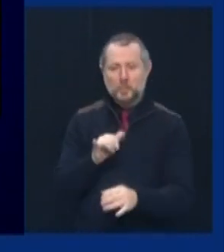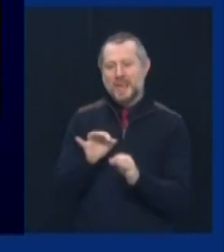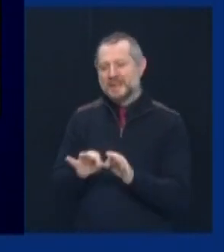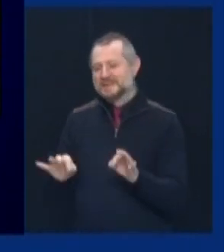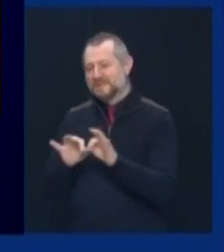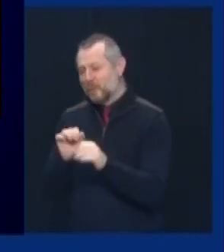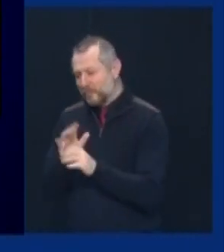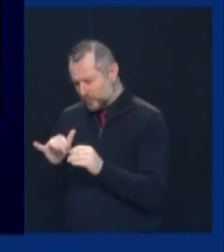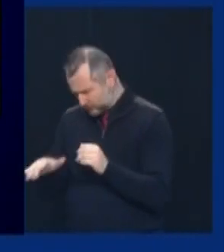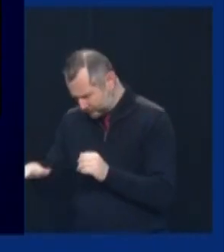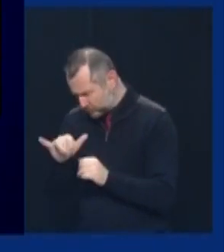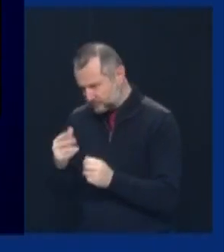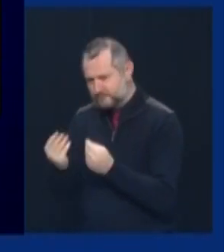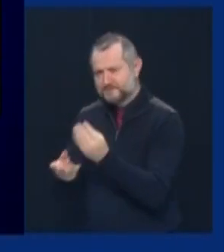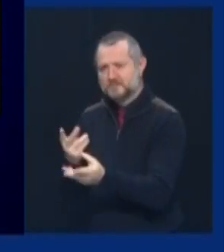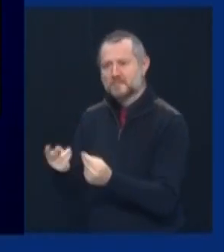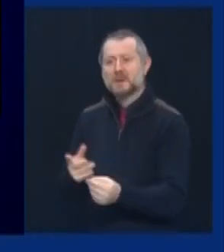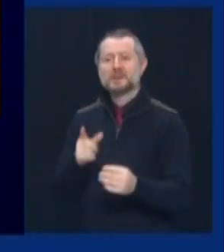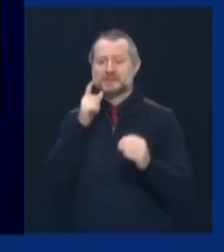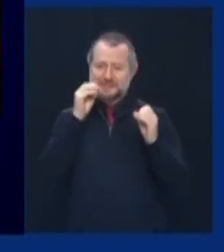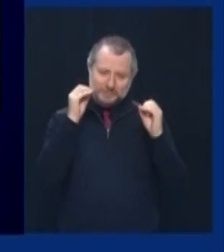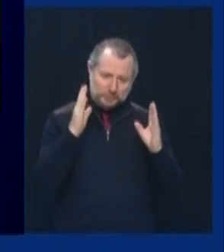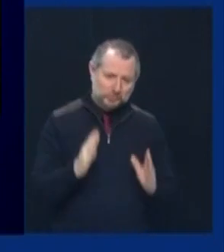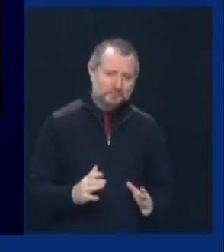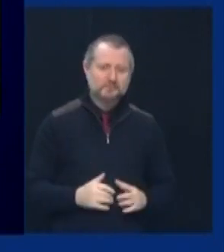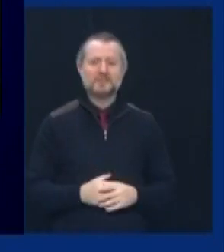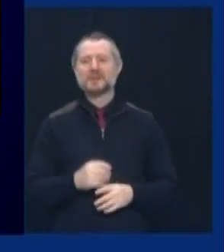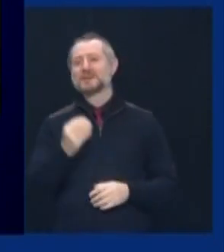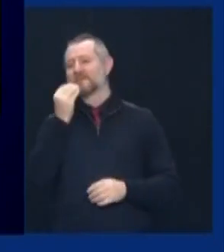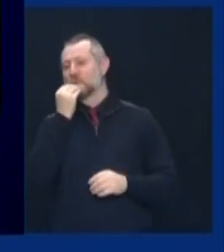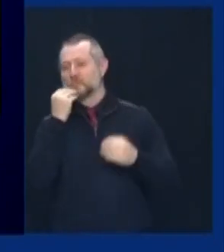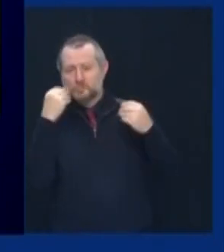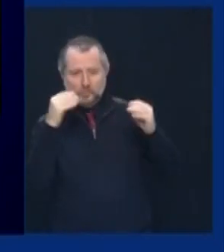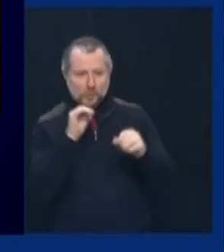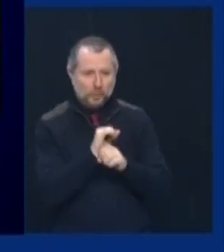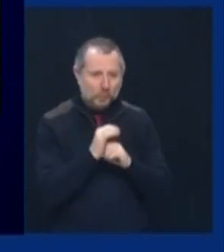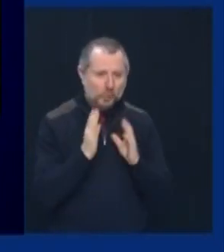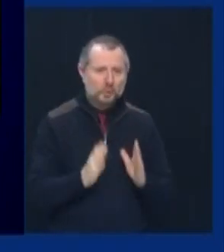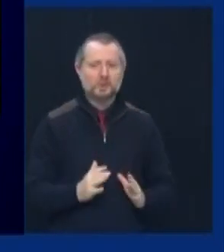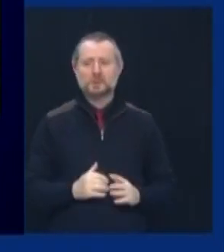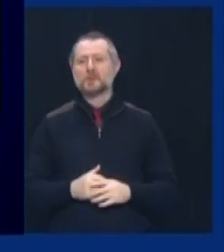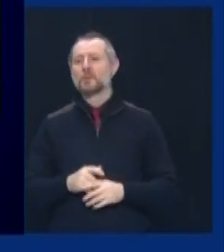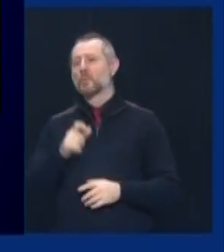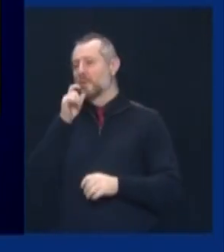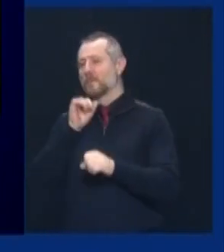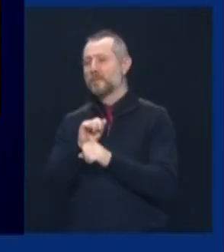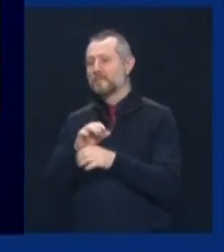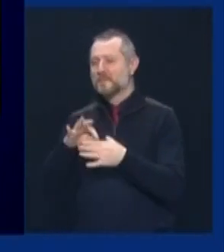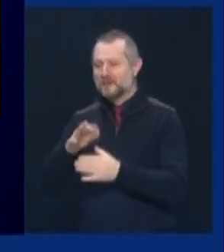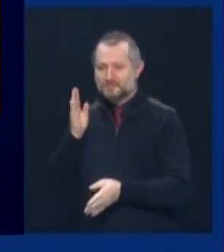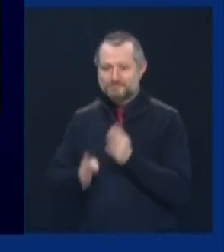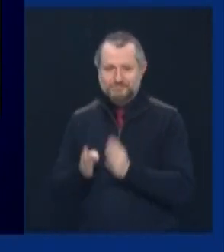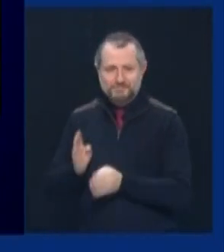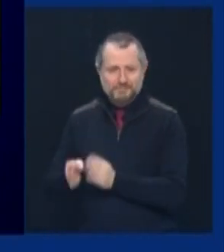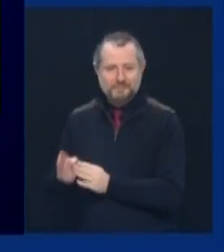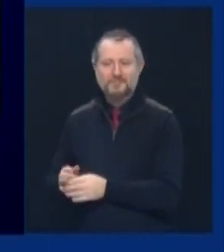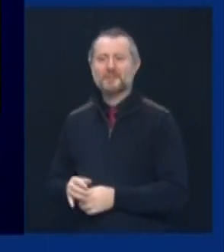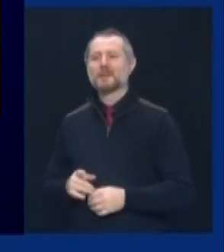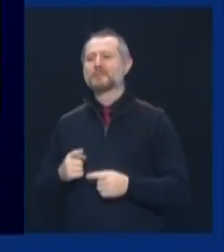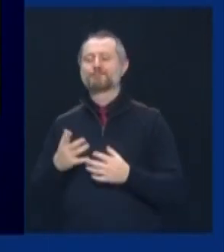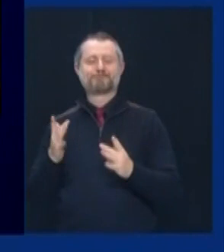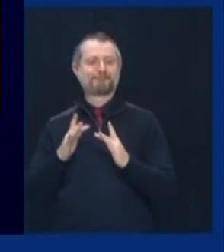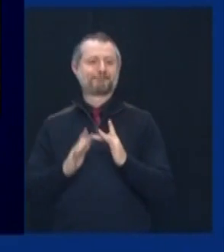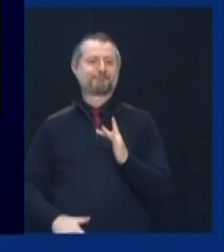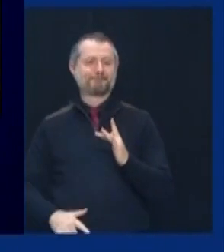like teachers and grocery store workers, meatpacking workers, all of these these